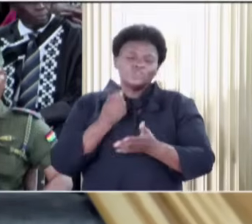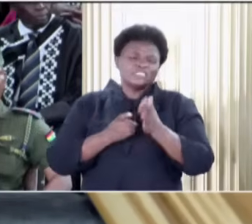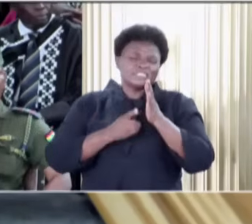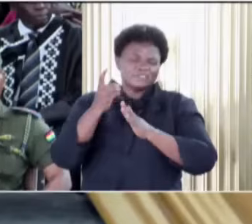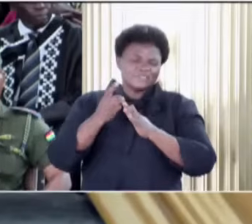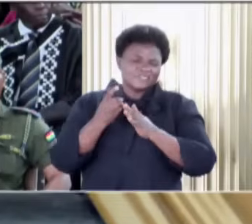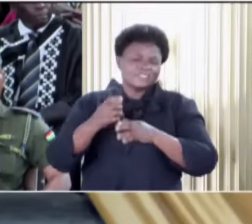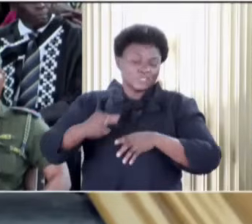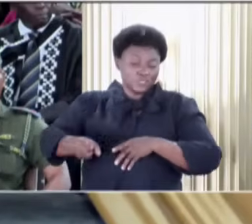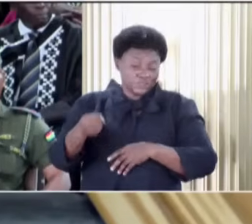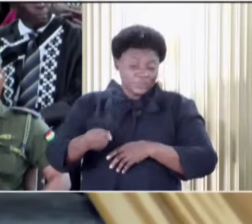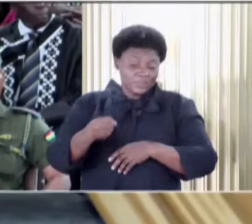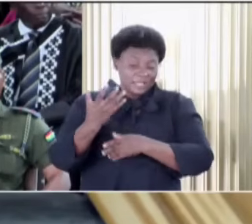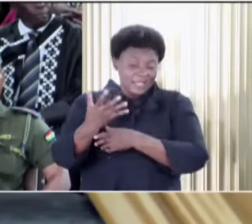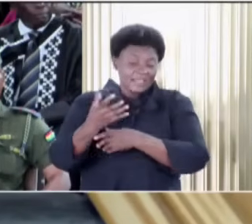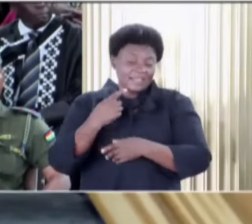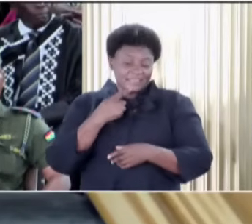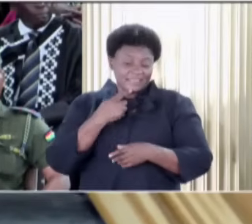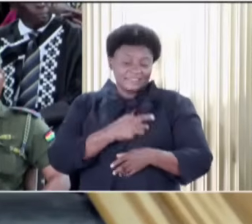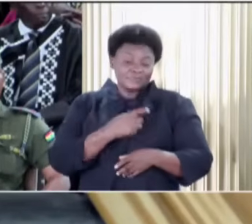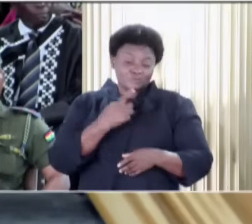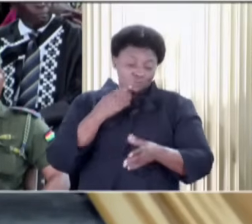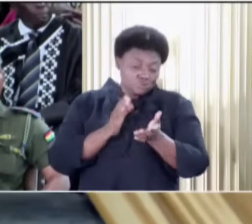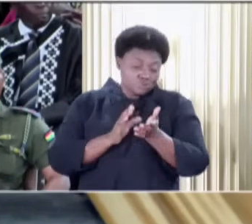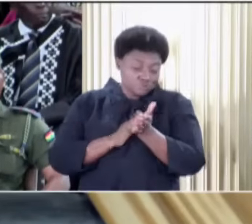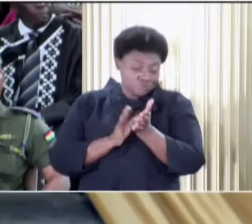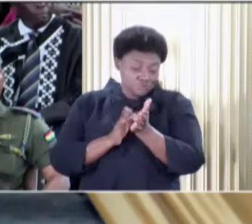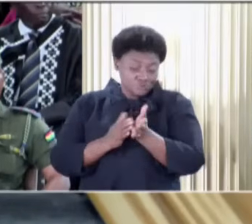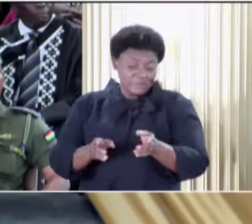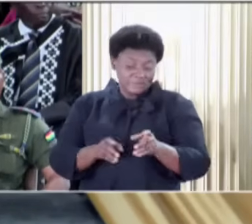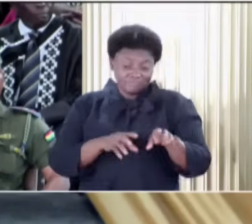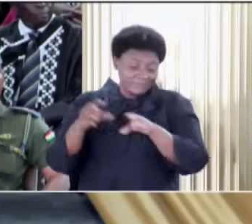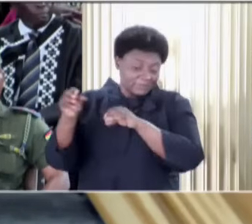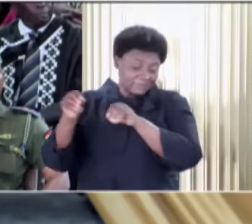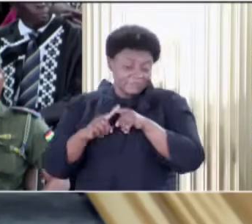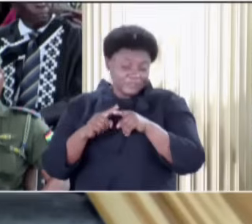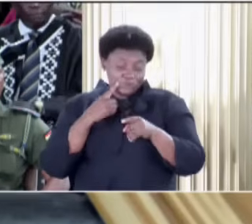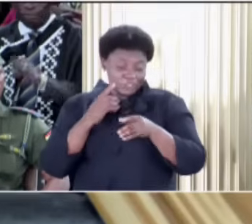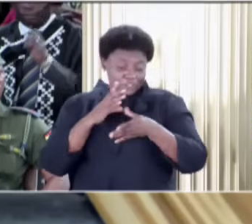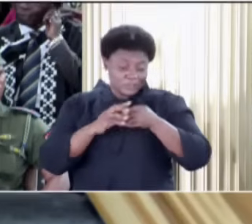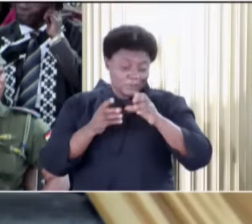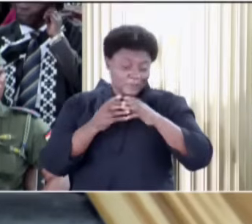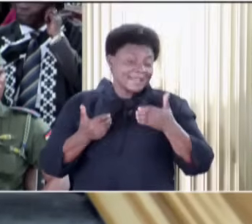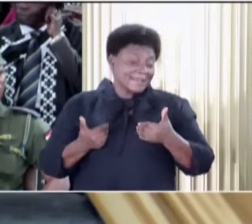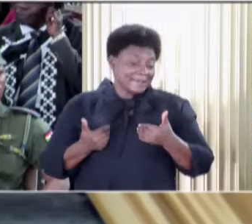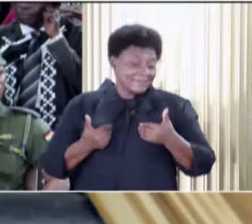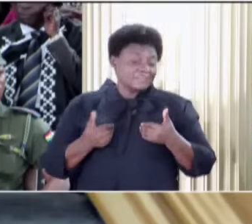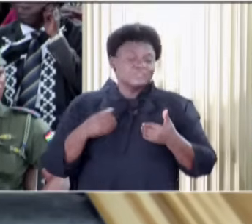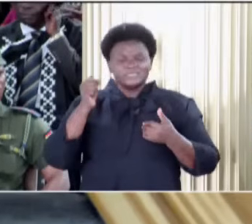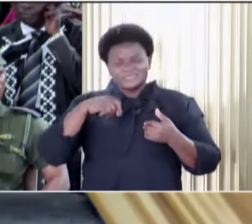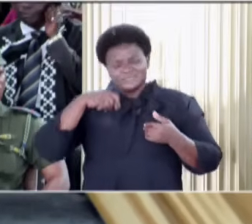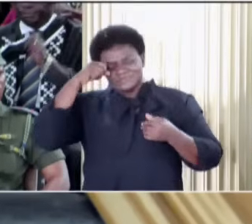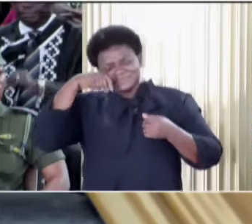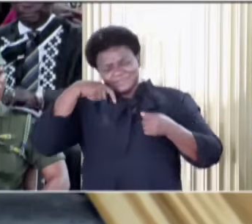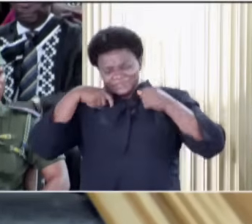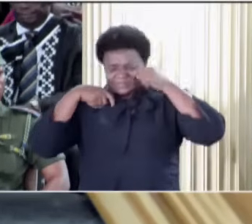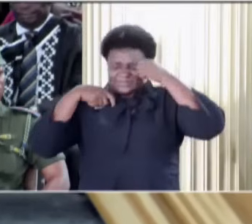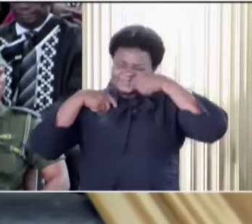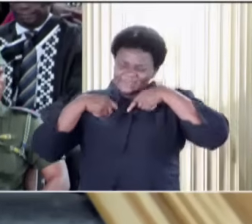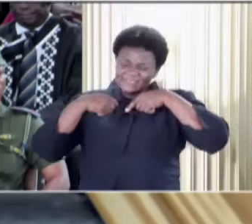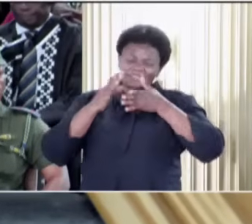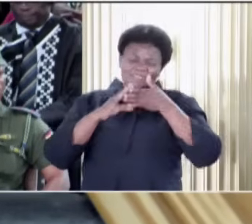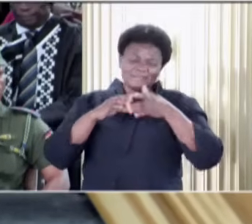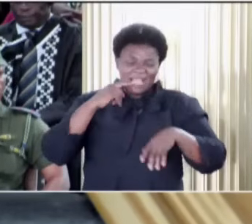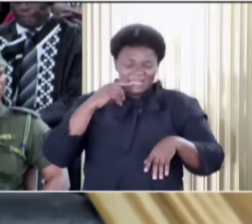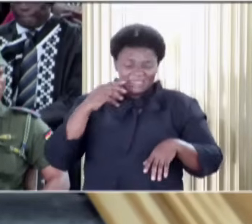grades, today we bid the school farewell, departing with a story to tell. Though tears were shed and some regrets,